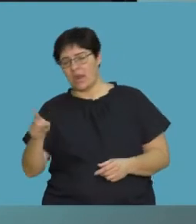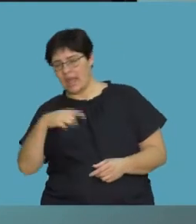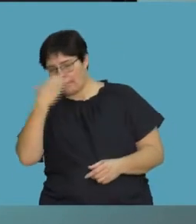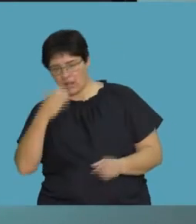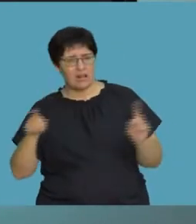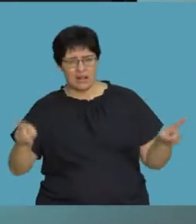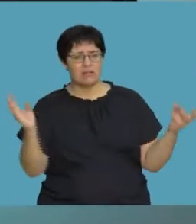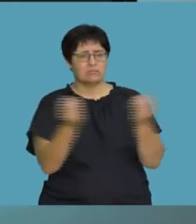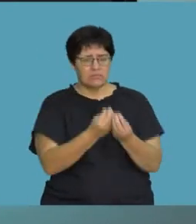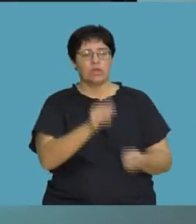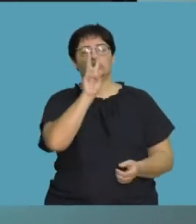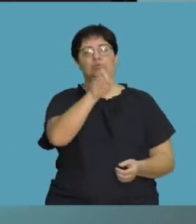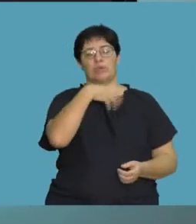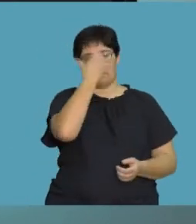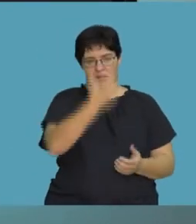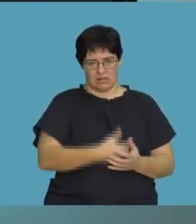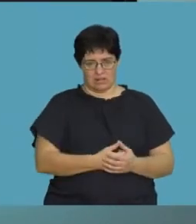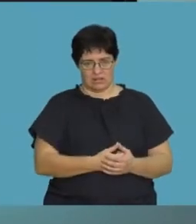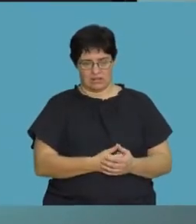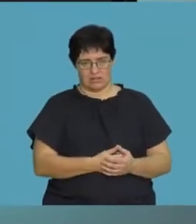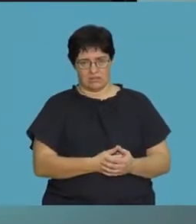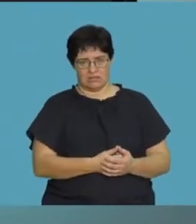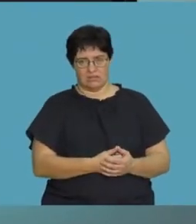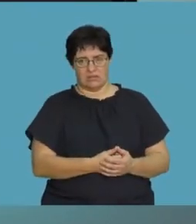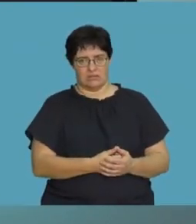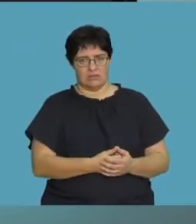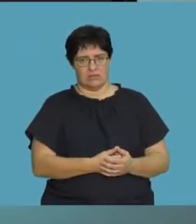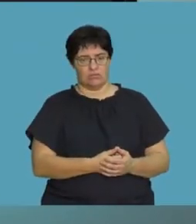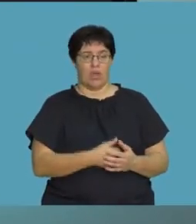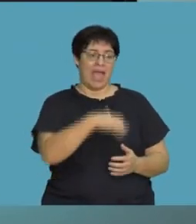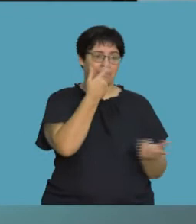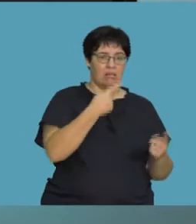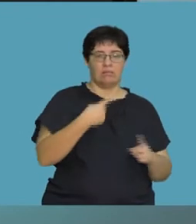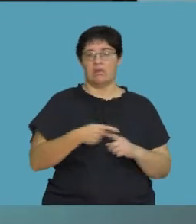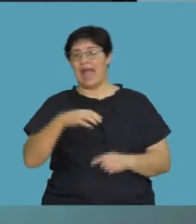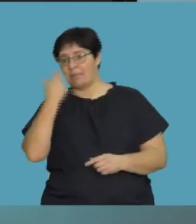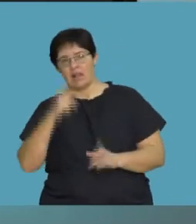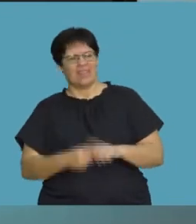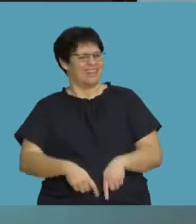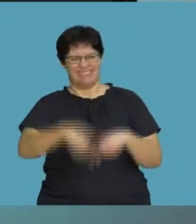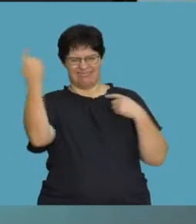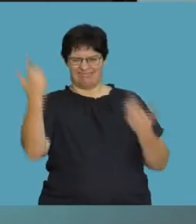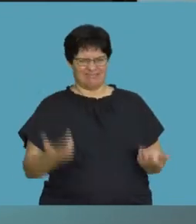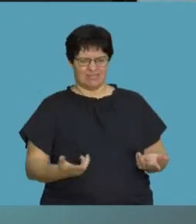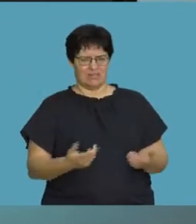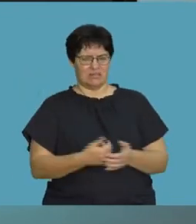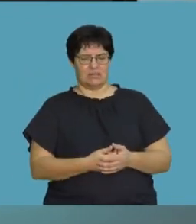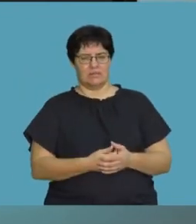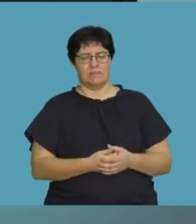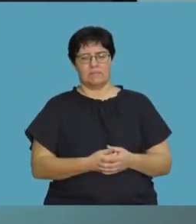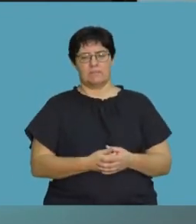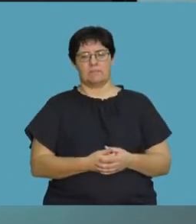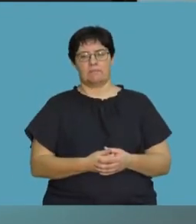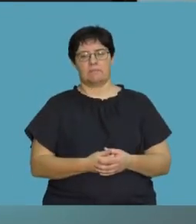apple, it's 2 apples. It can't be the apple plus the apple and then you get something else there. Please make sure that you understand